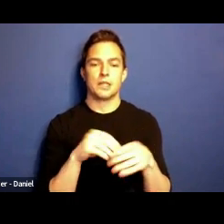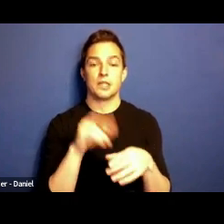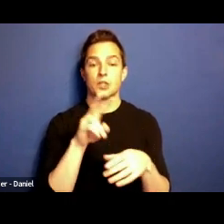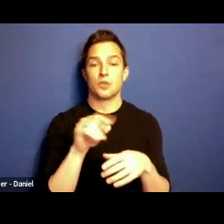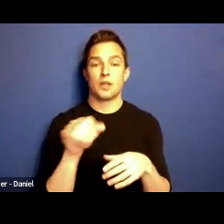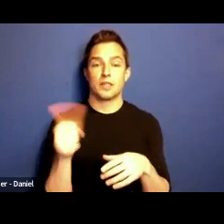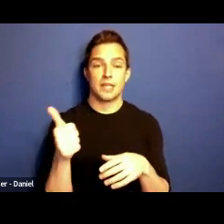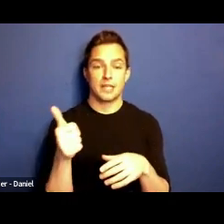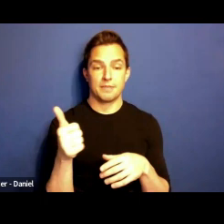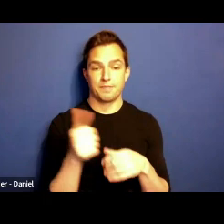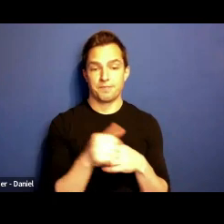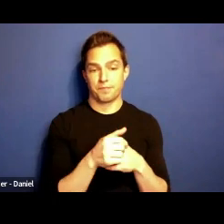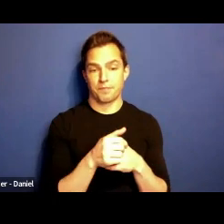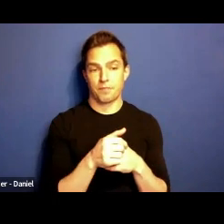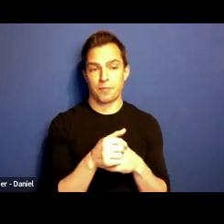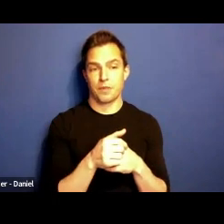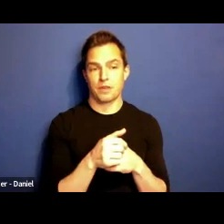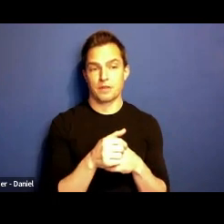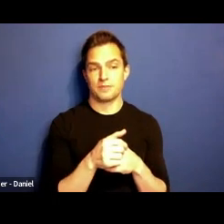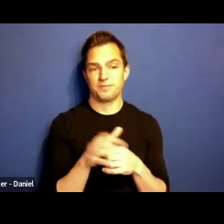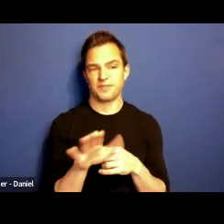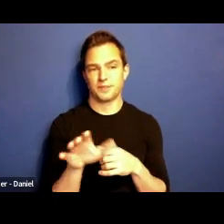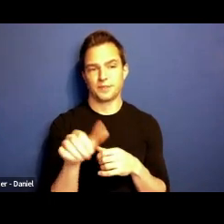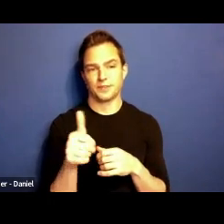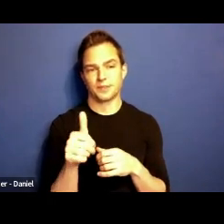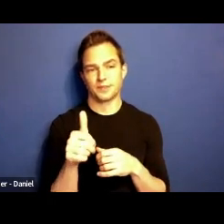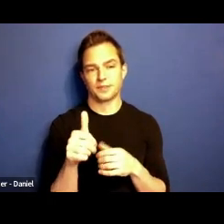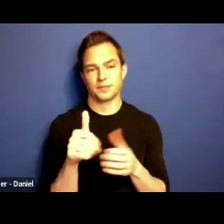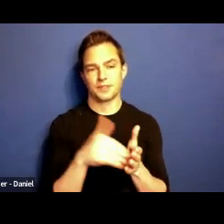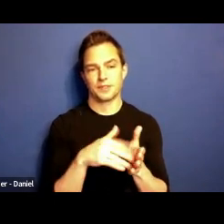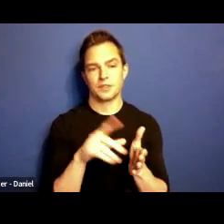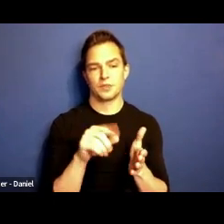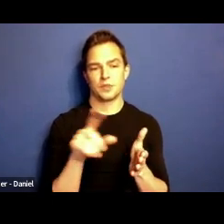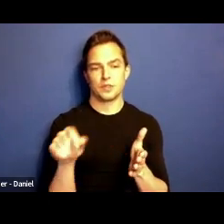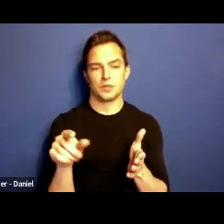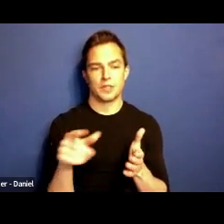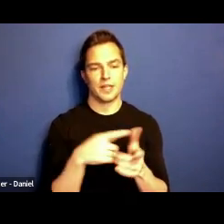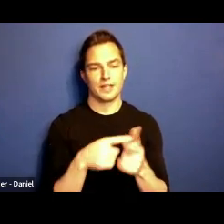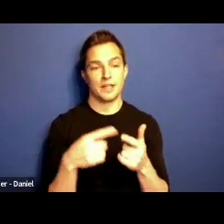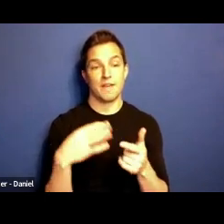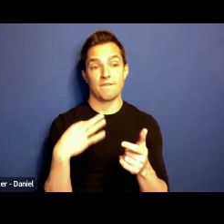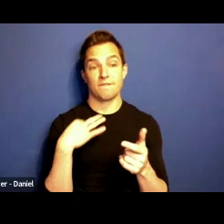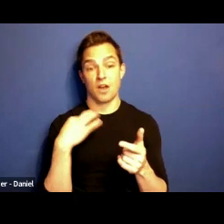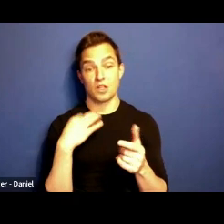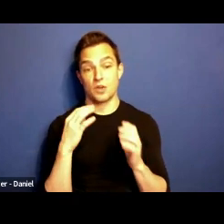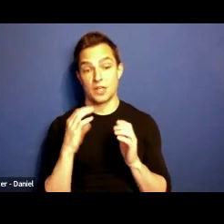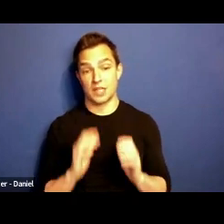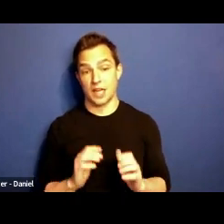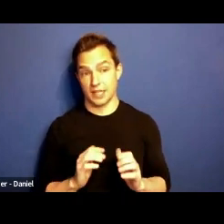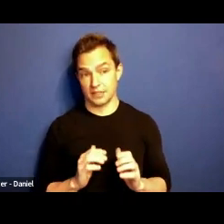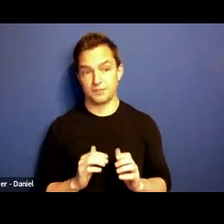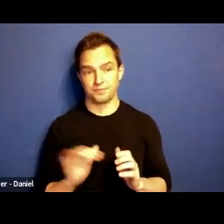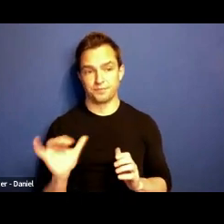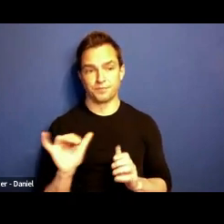2010 down to a little over 10,000 in 2020. And also the number of voluntary clients. And so while the